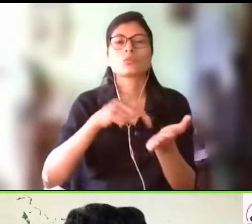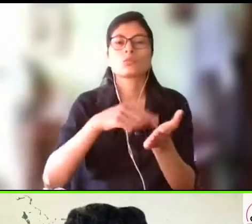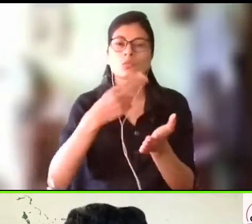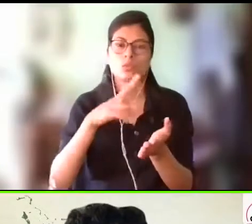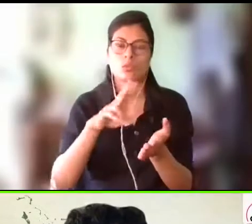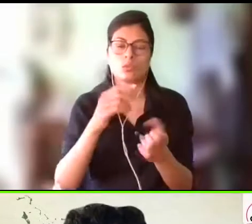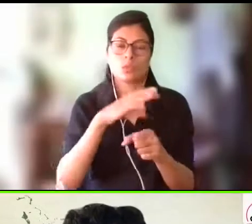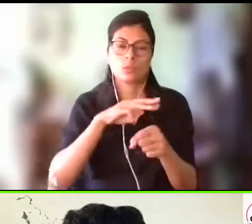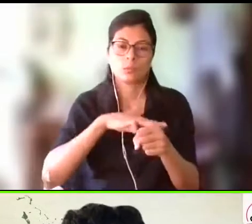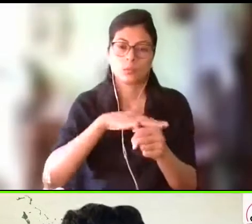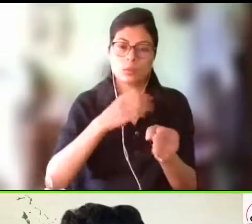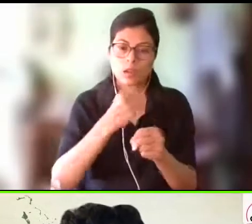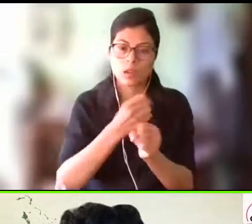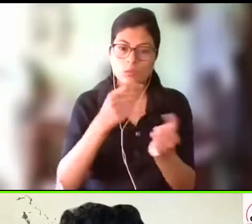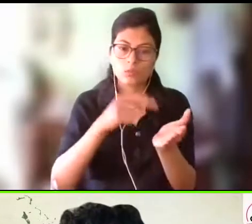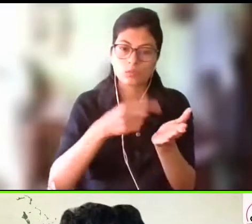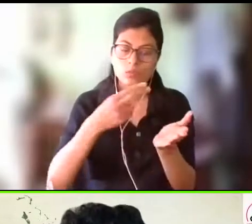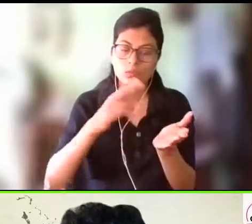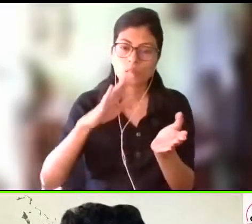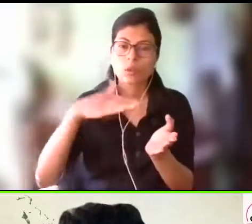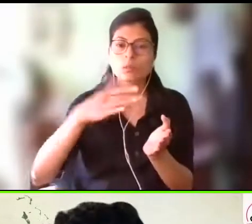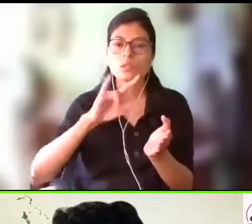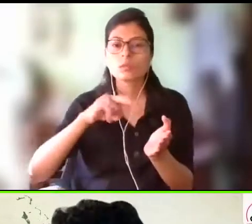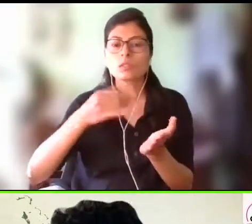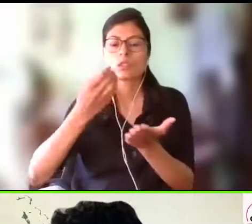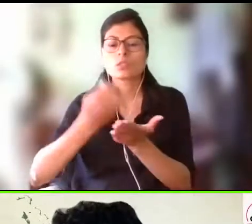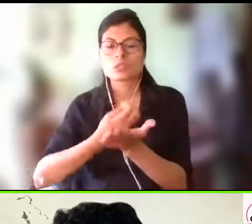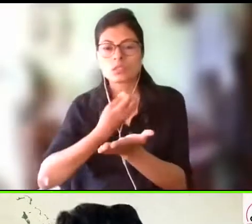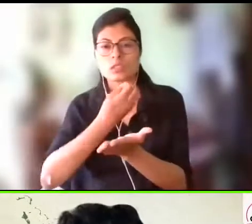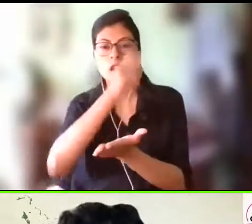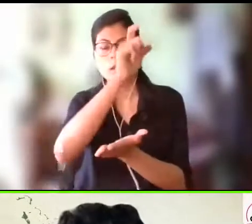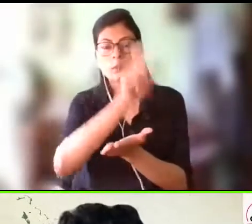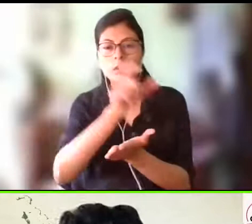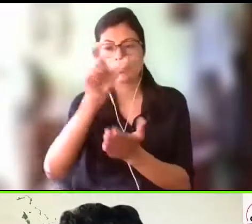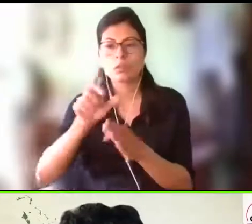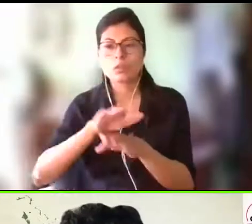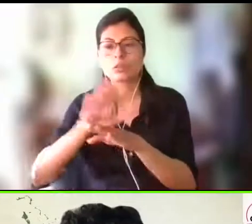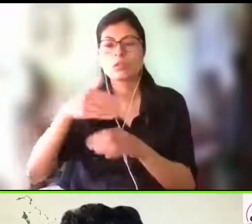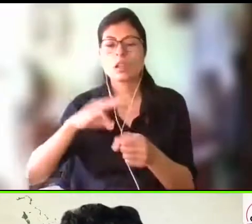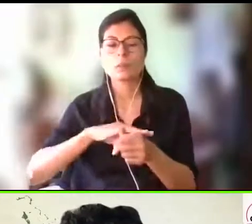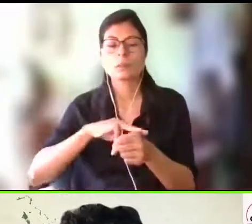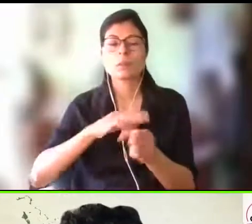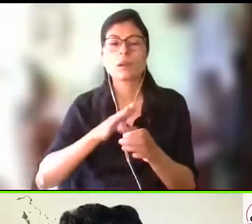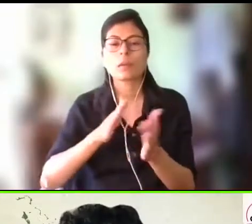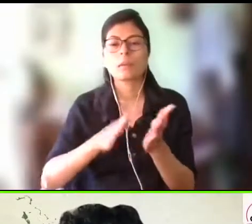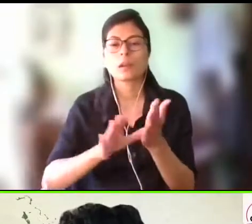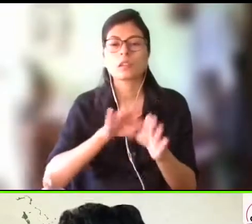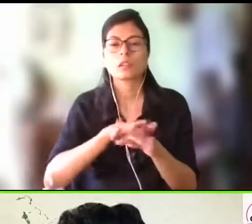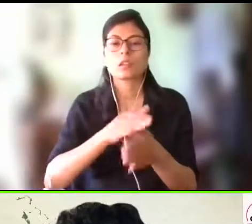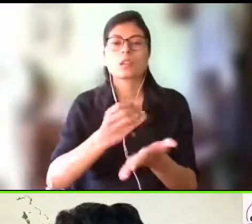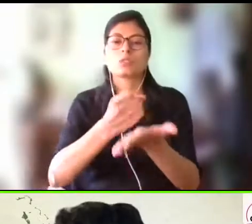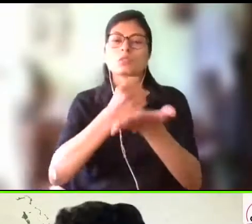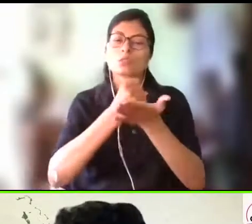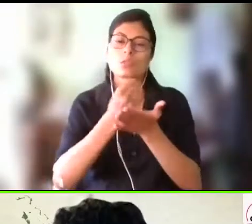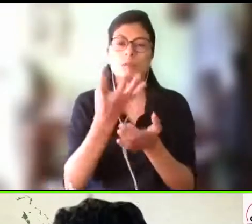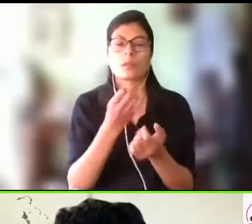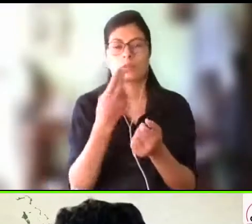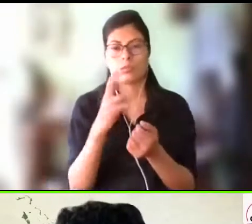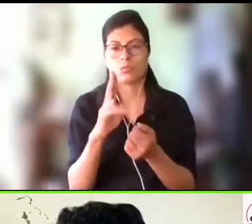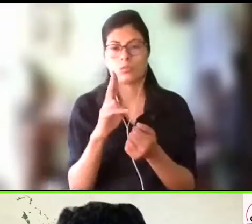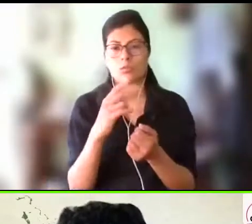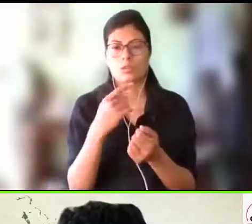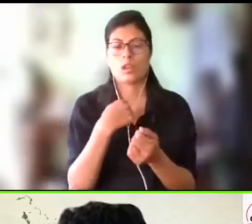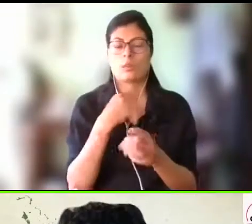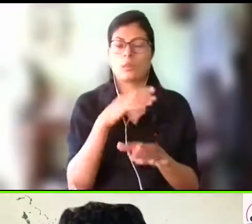and Dominica Cooperative Society leads. So we applaud these efforts, but we want to ensure that persons actually understand what is climate